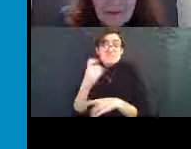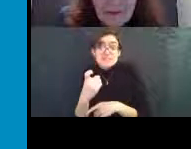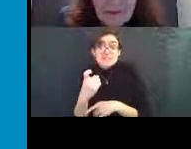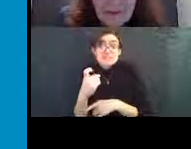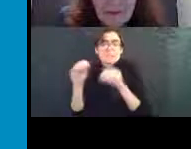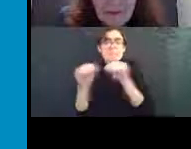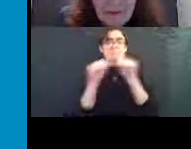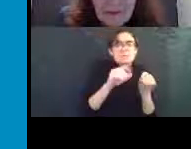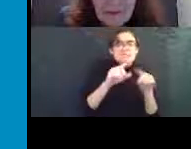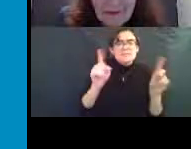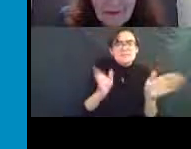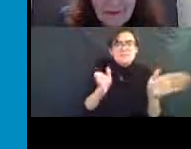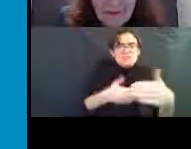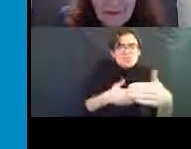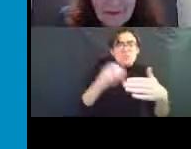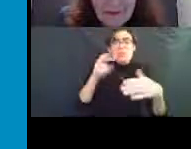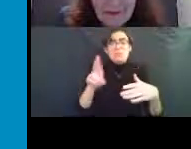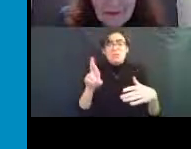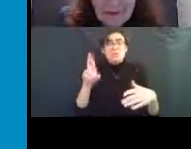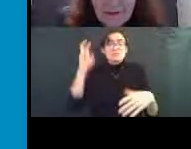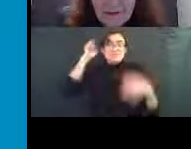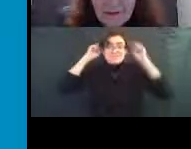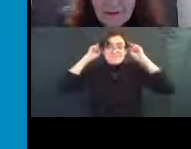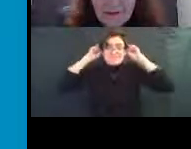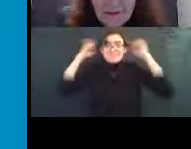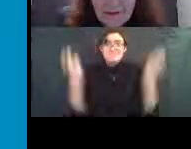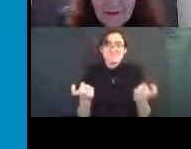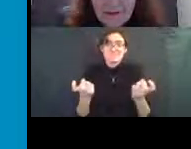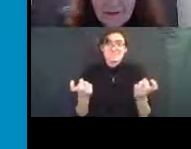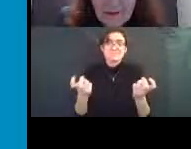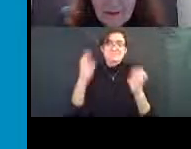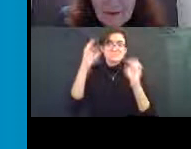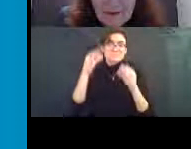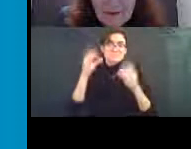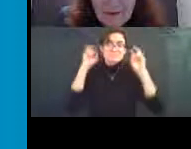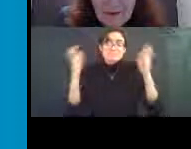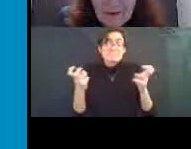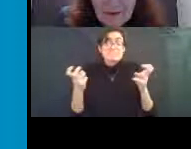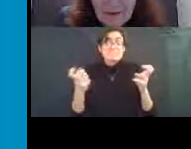my processor. And I'm sure fellow CI, and I'm going to be